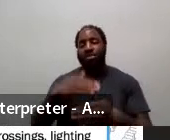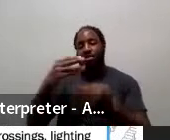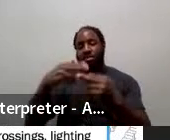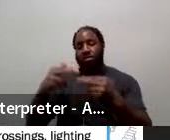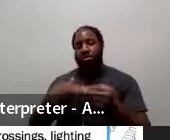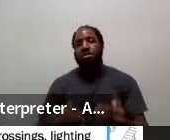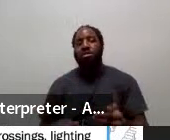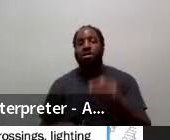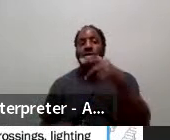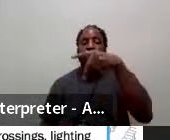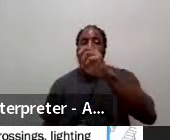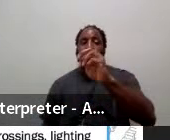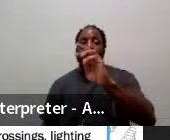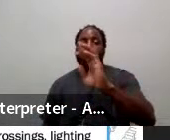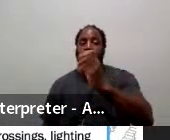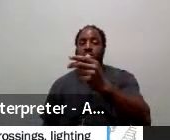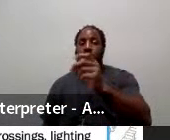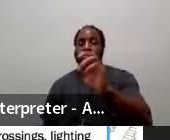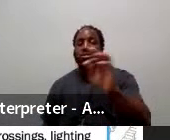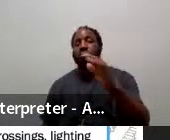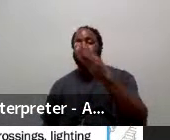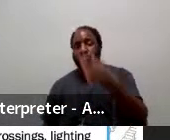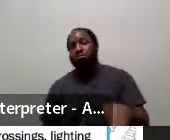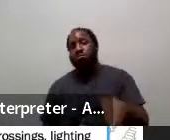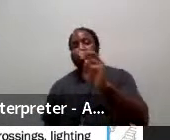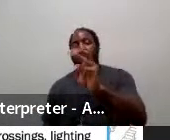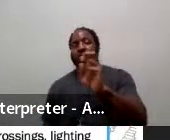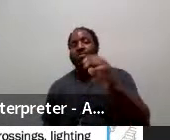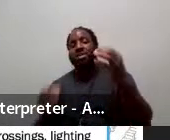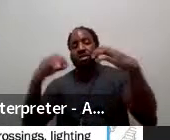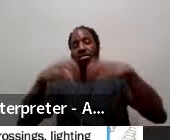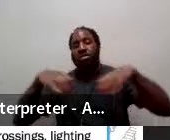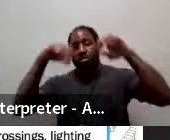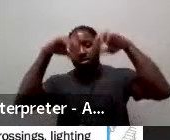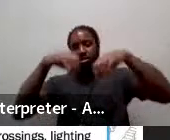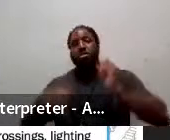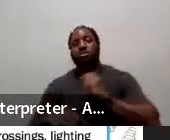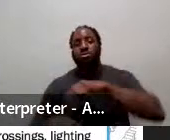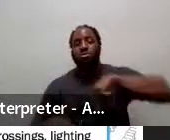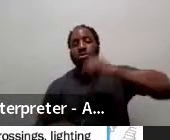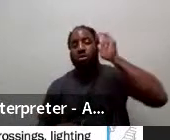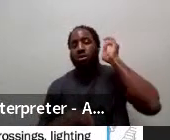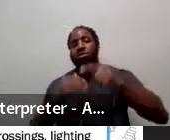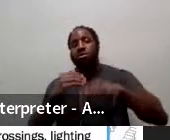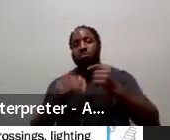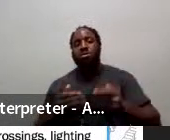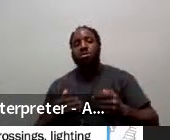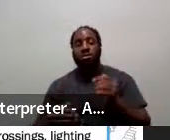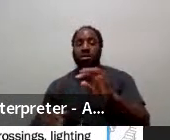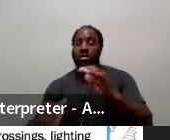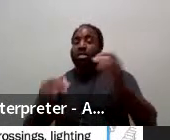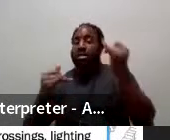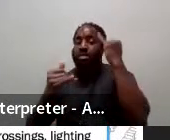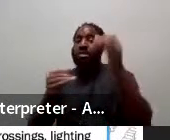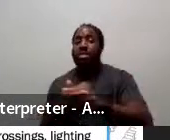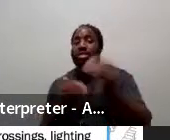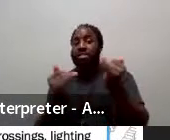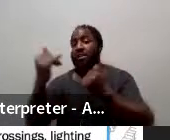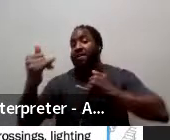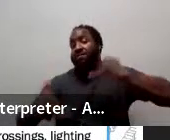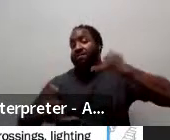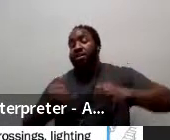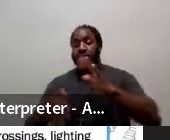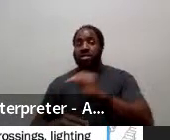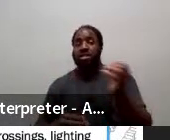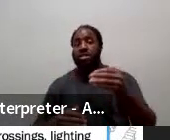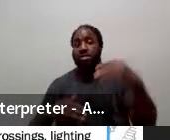At Parkchester Van Nest, more than anything else, we heard about a community vision for an East Freeman Avenue that is inviting and that serves as a welcoming